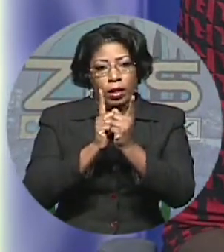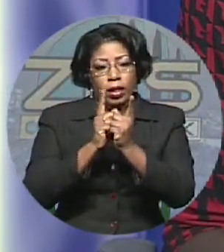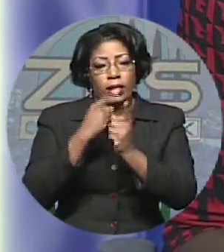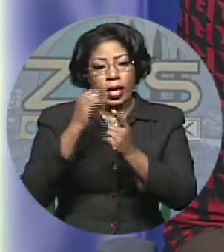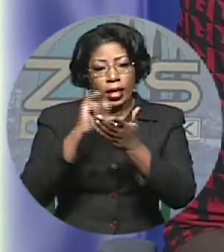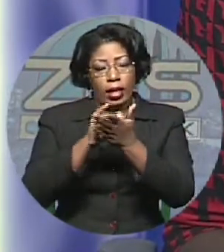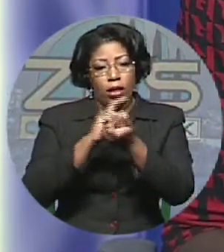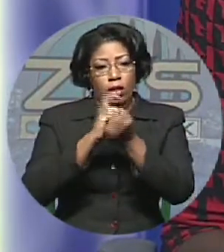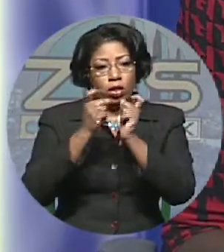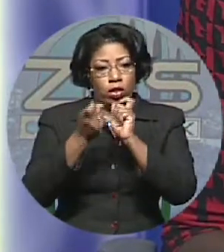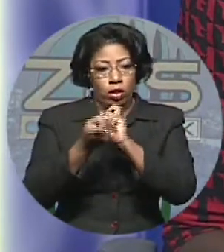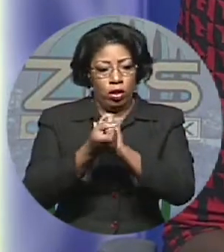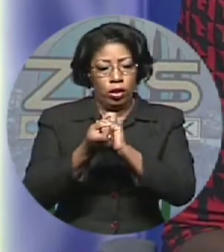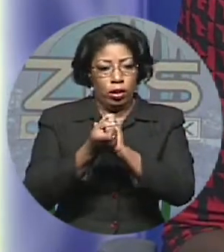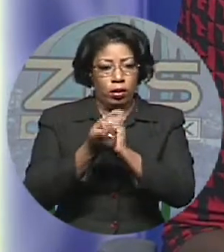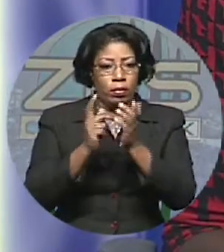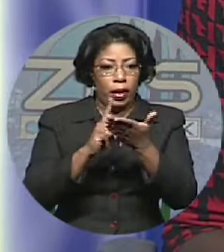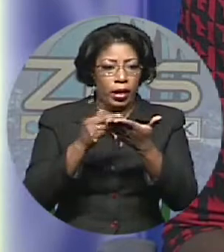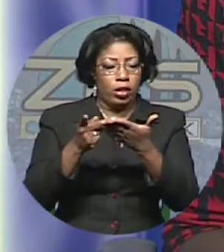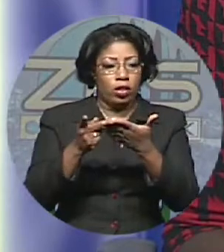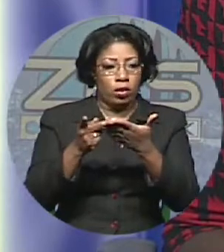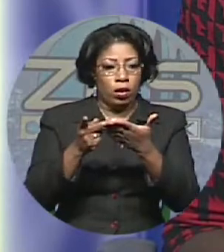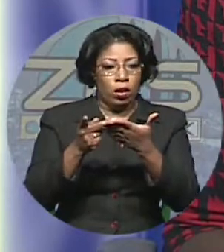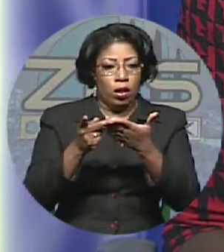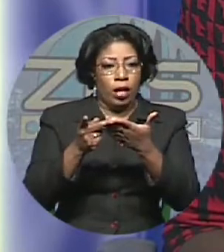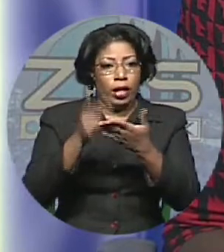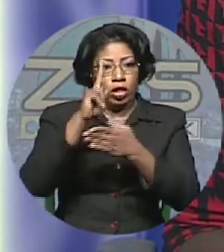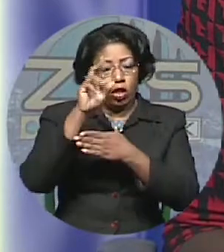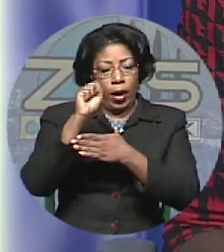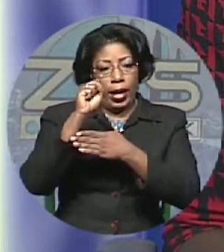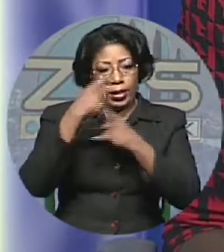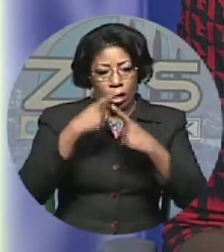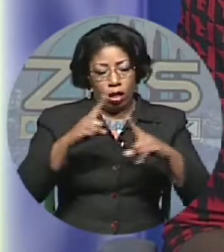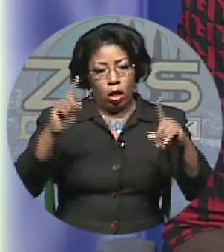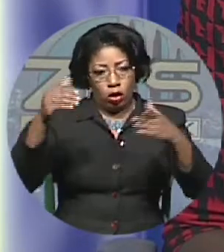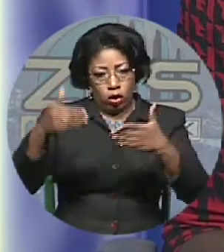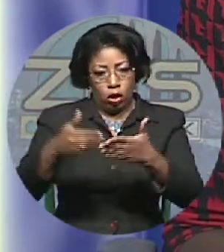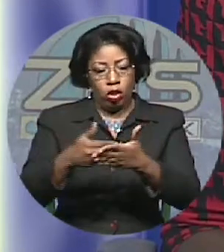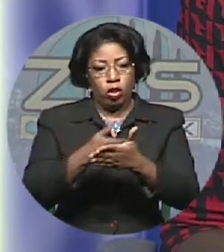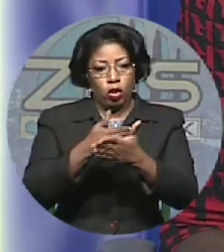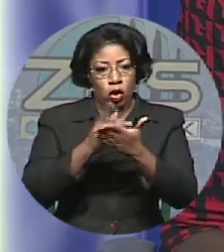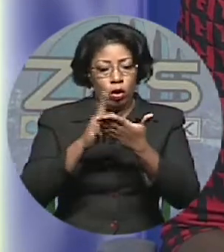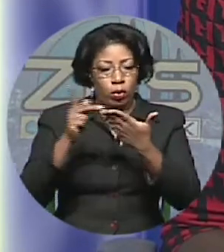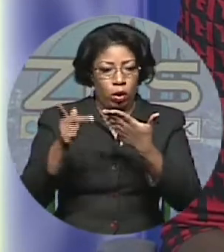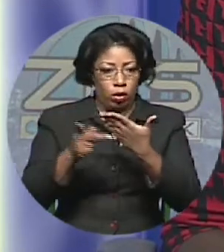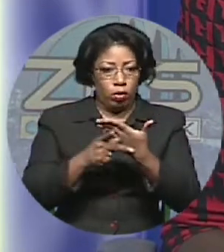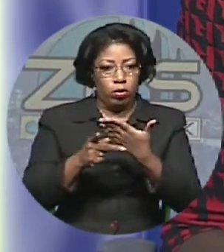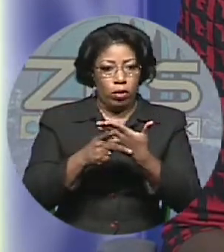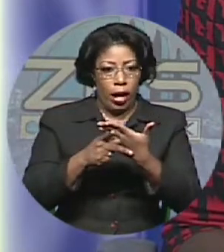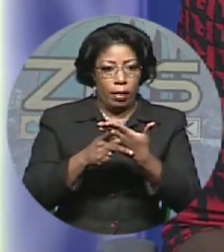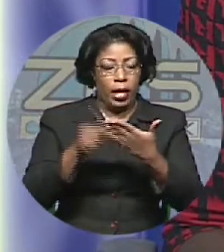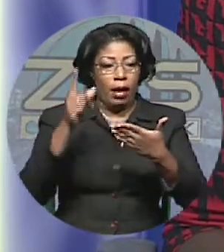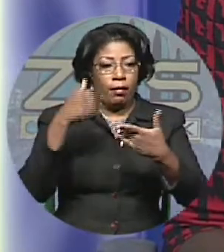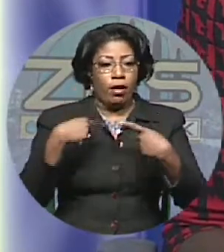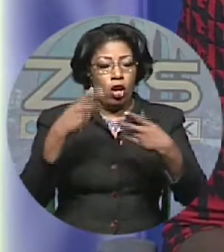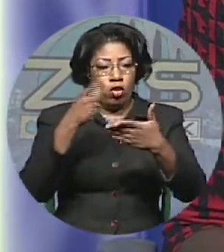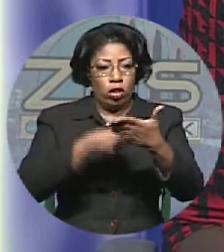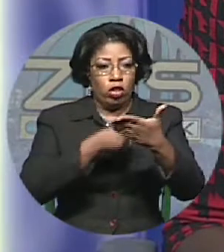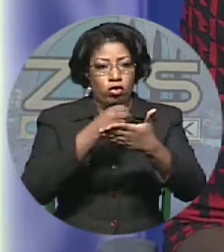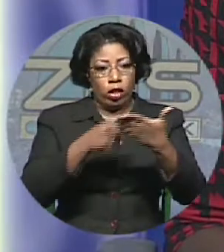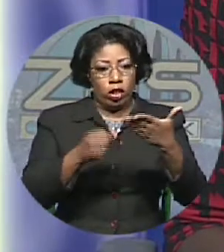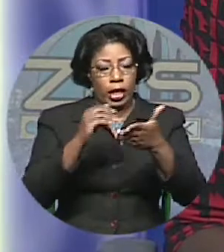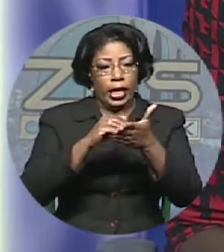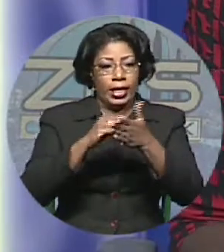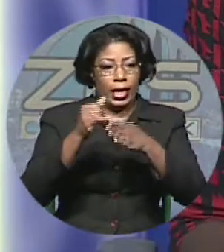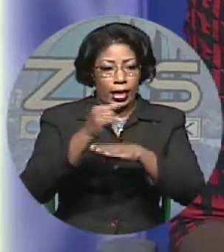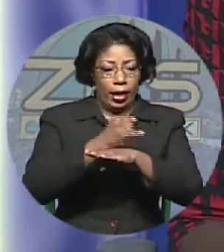to turn the page. This comes as the U.S. announced a new policy on Cuba late last year, which relaxed restrictions and sanctions on that